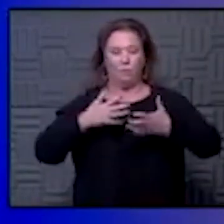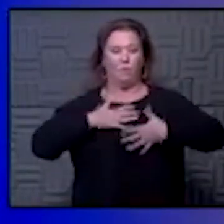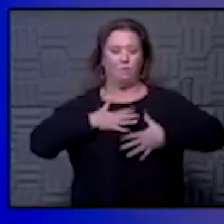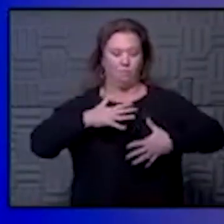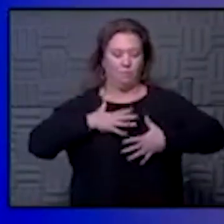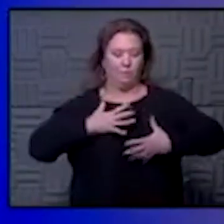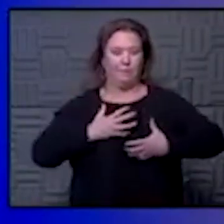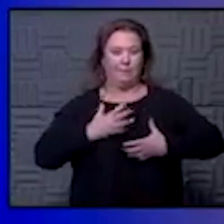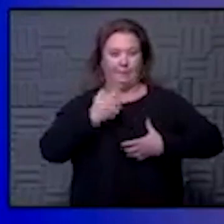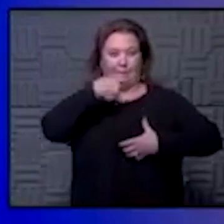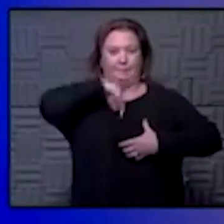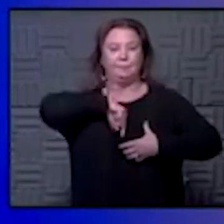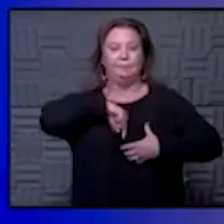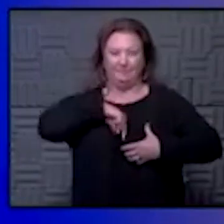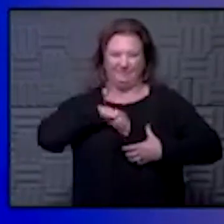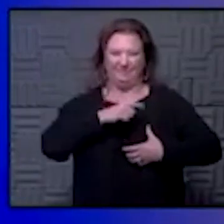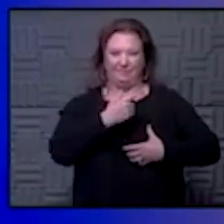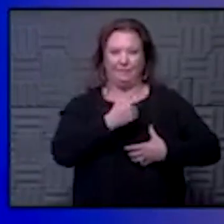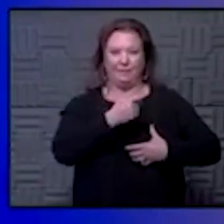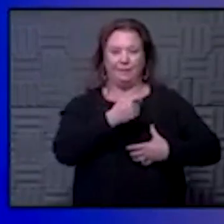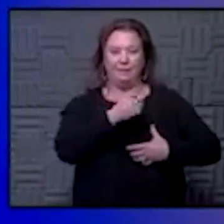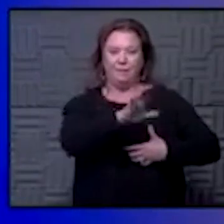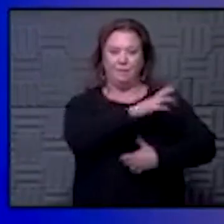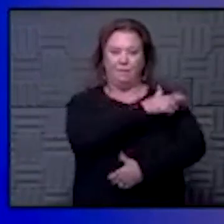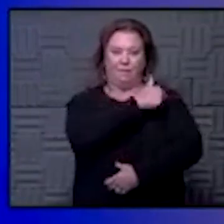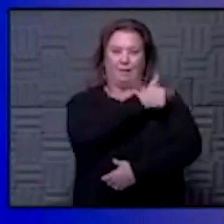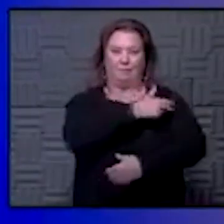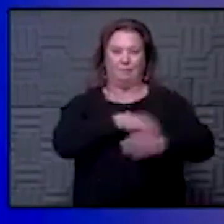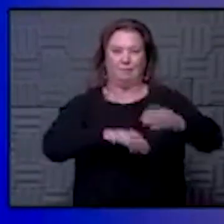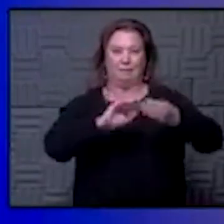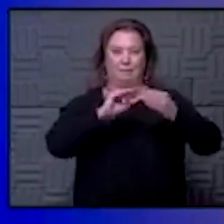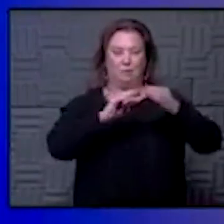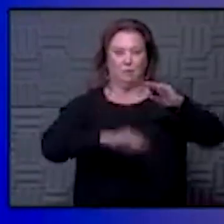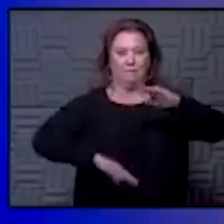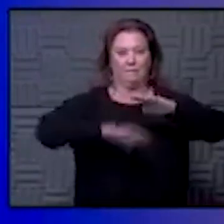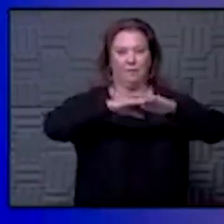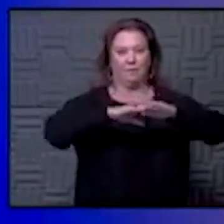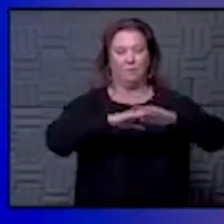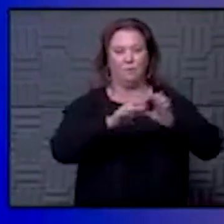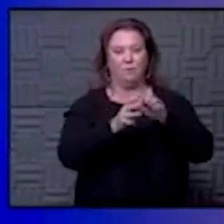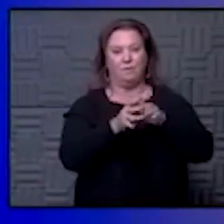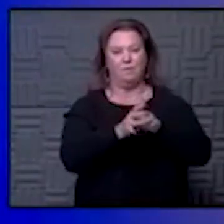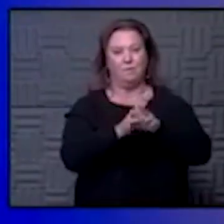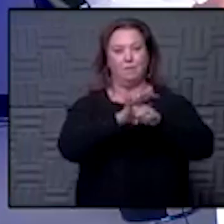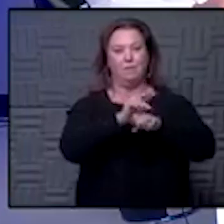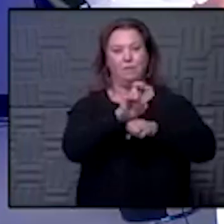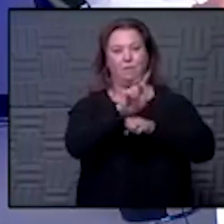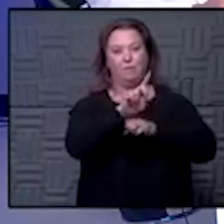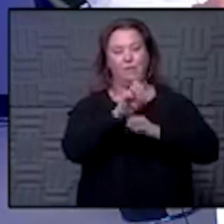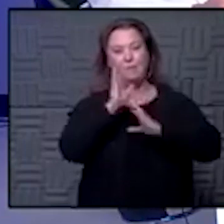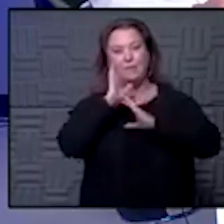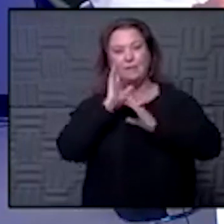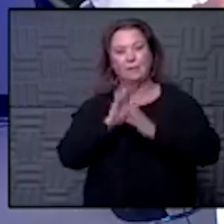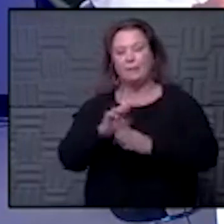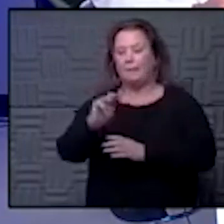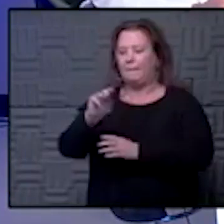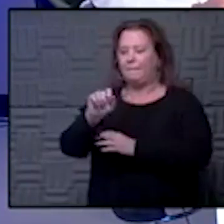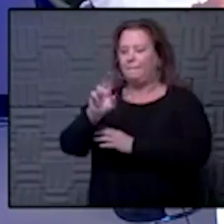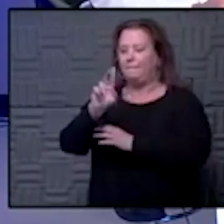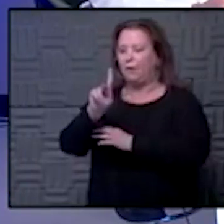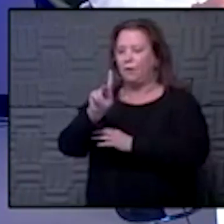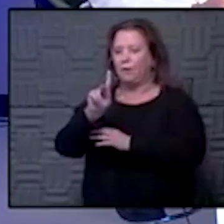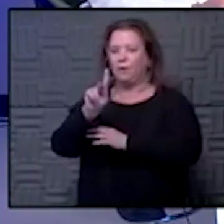well. So, they have a large proportion of their hospital capacity that are now filled up with just COVID beds. Yeah, that's tough. Mark, how are things over